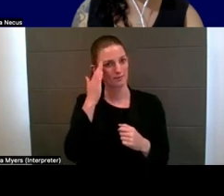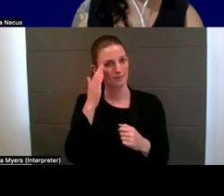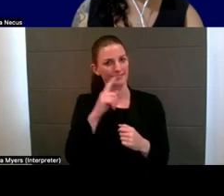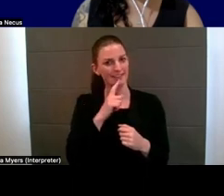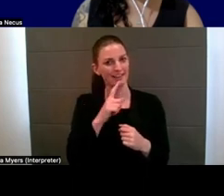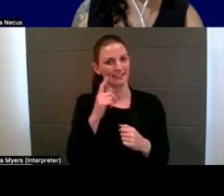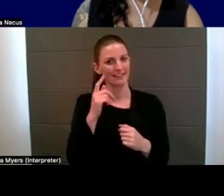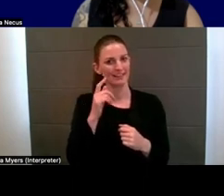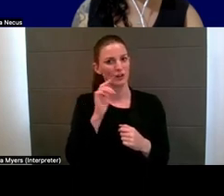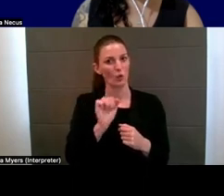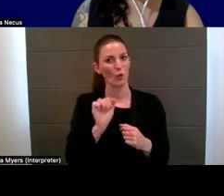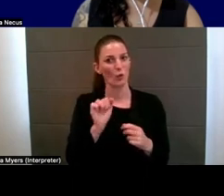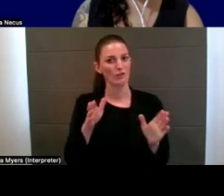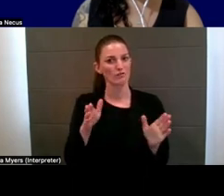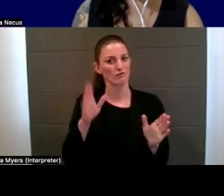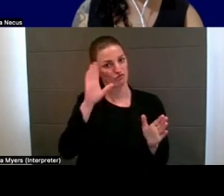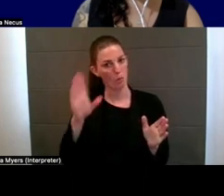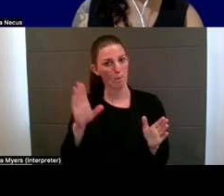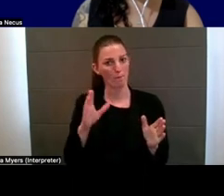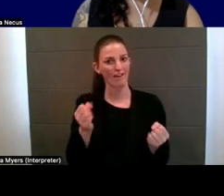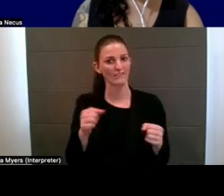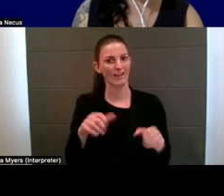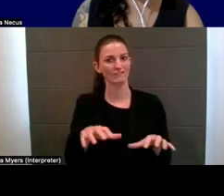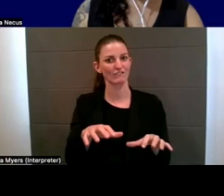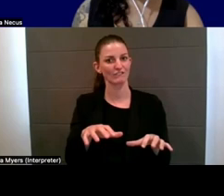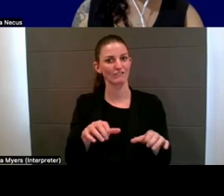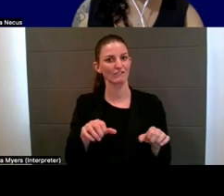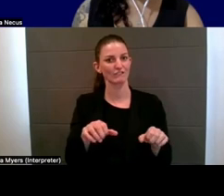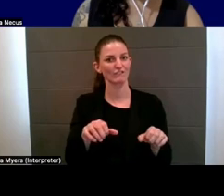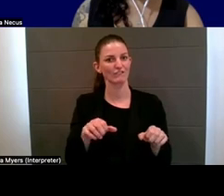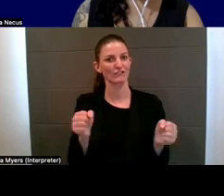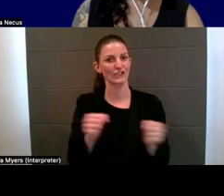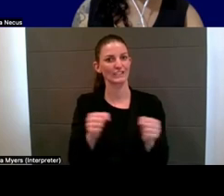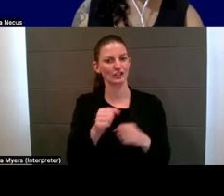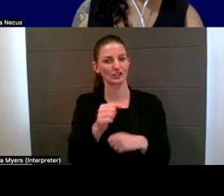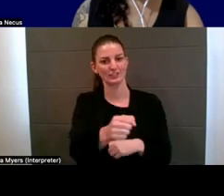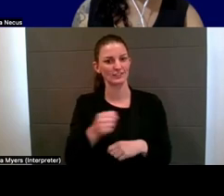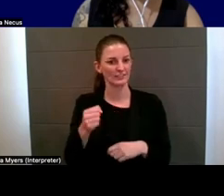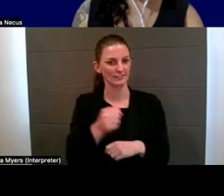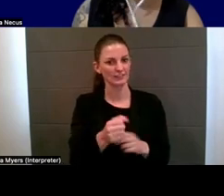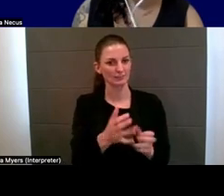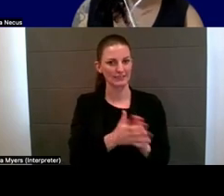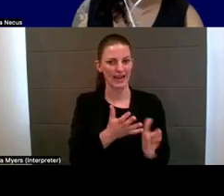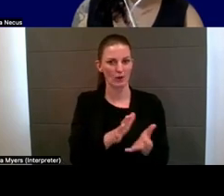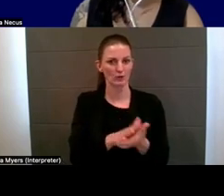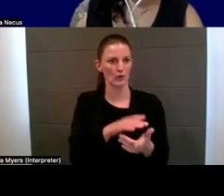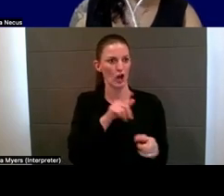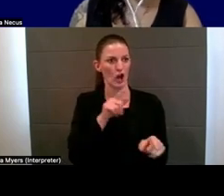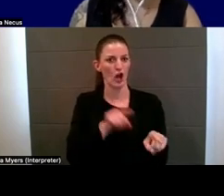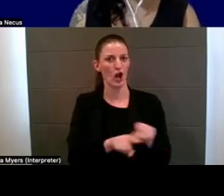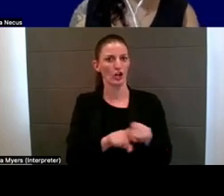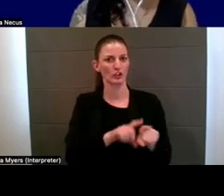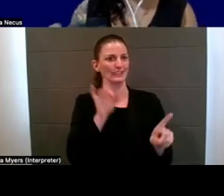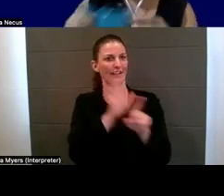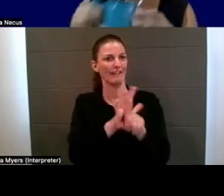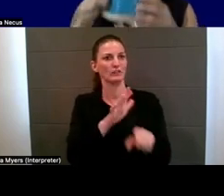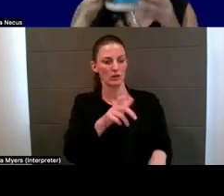your room. Like, how do you learn, like, where things are? Is it? And how to, like, help yourself to